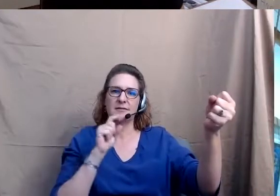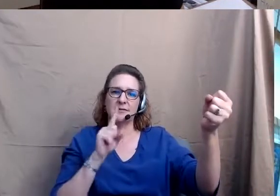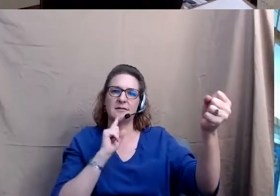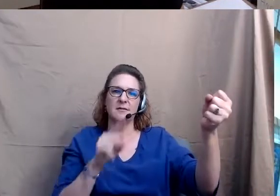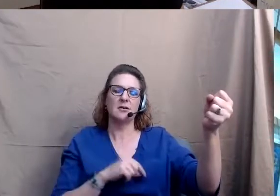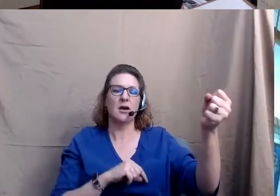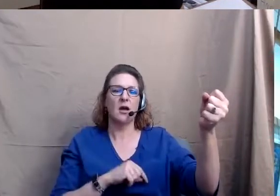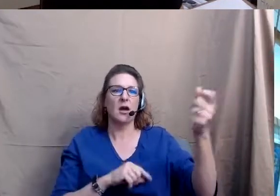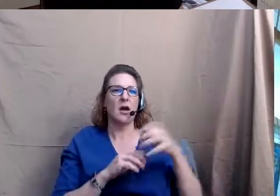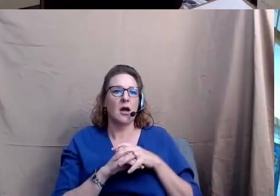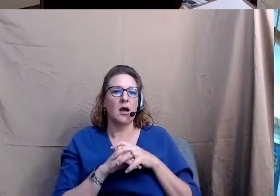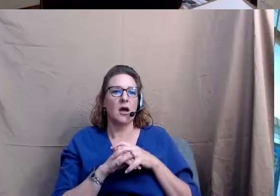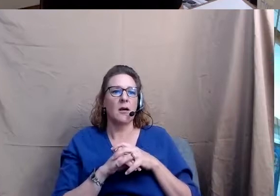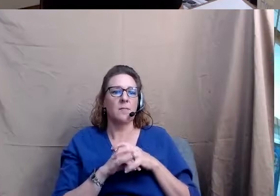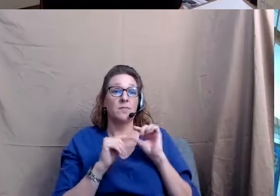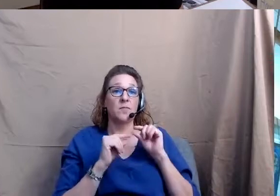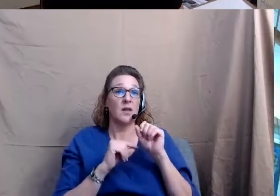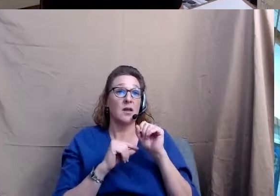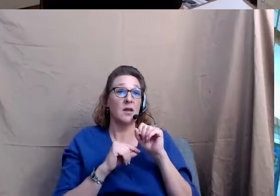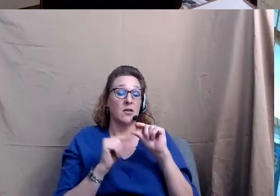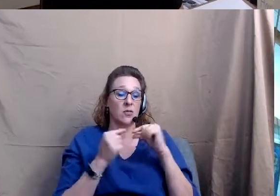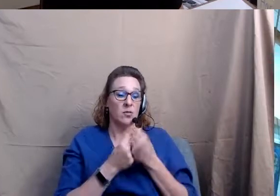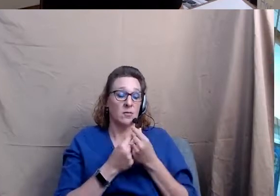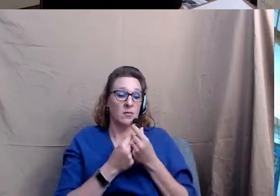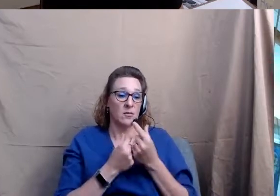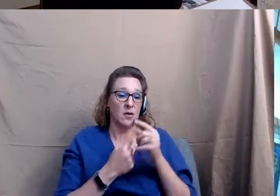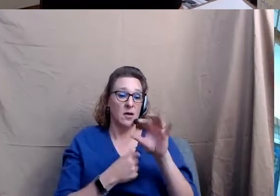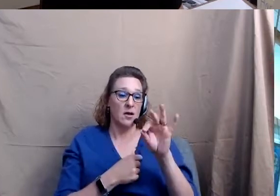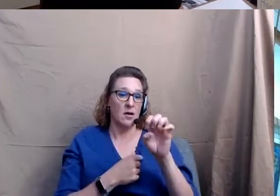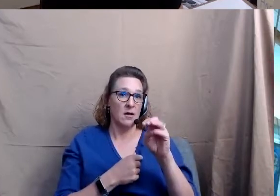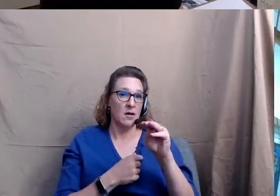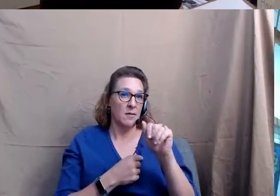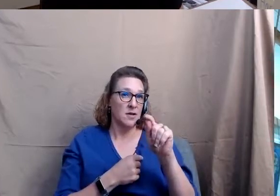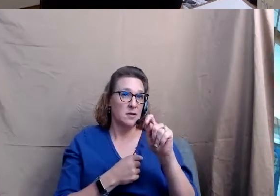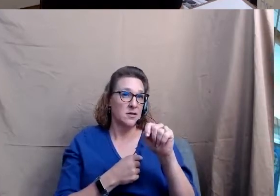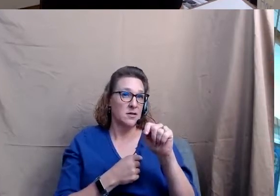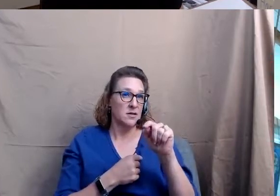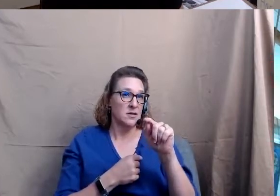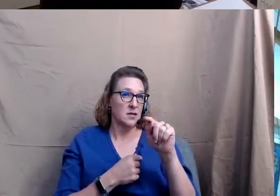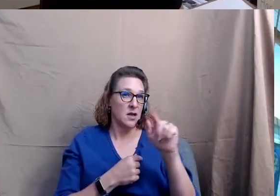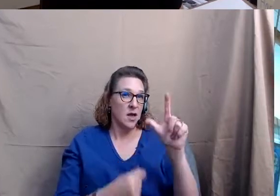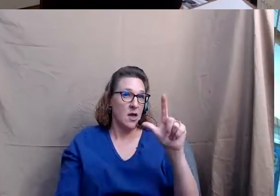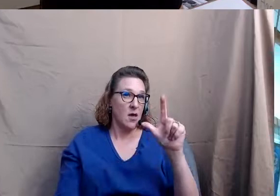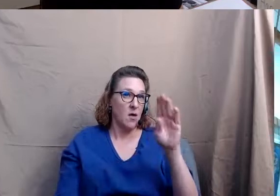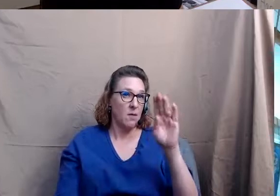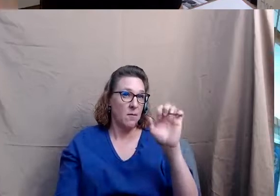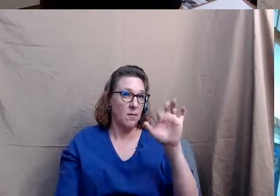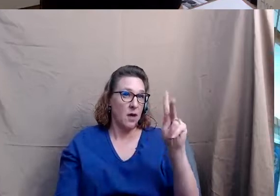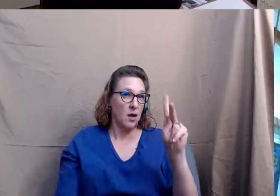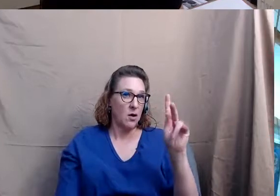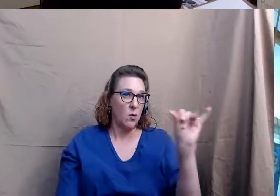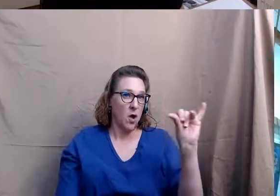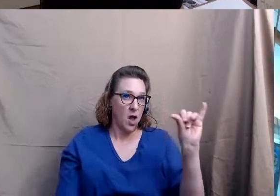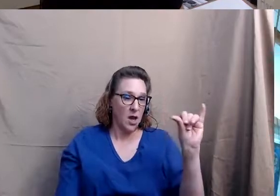There's a group, if you haven't seen, for example, the documentary, The Feminist Cell Block Why, like as soon as you turn this off, go watch